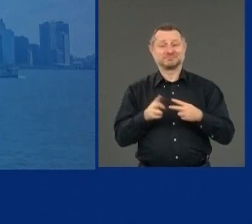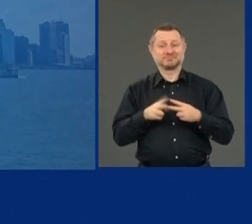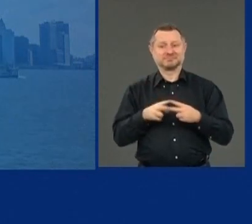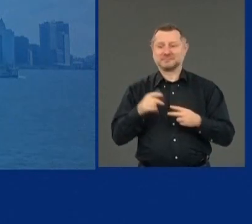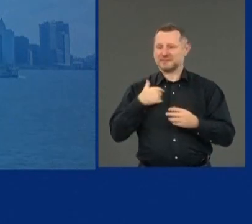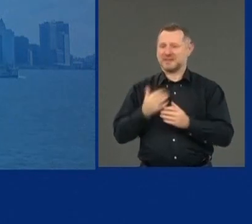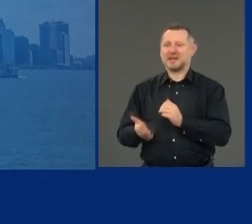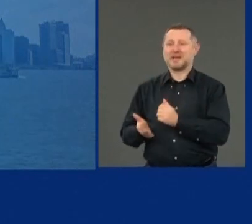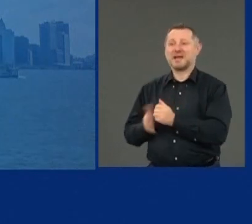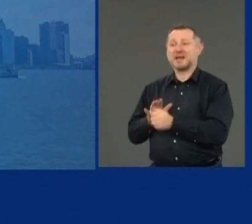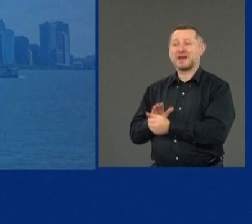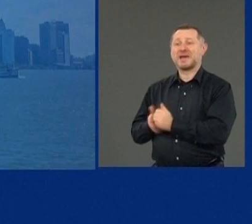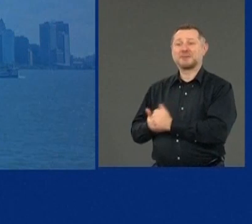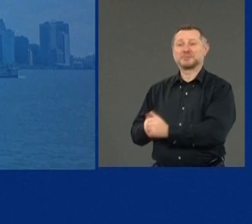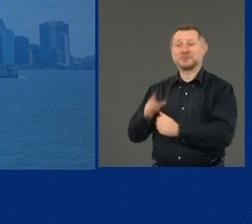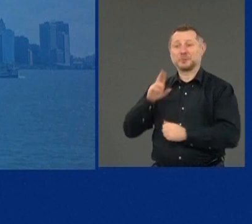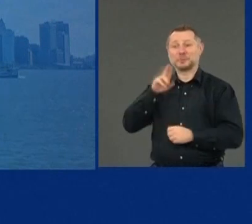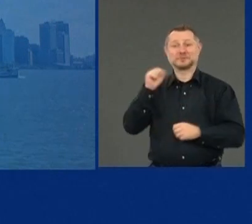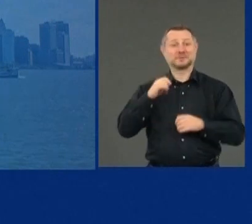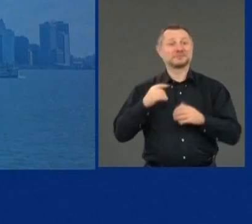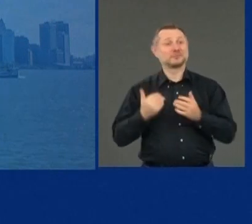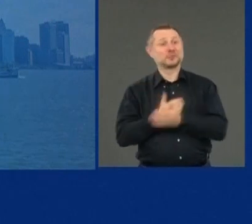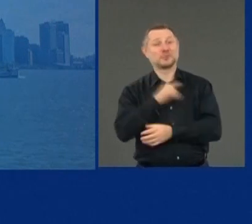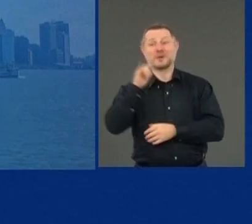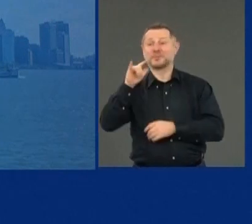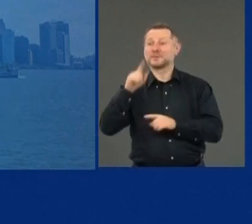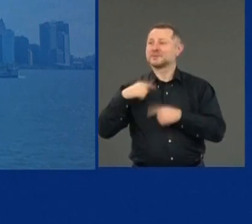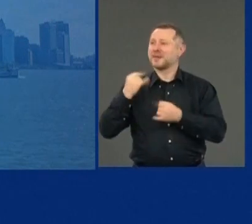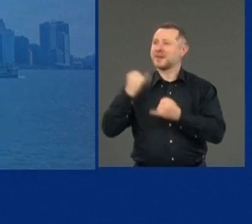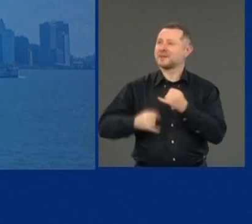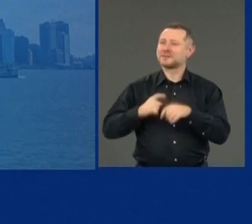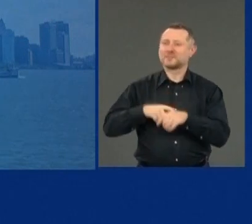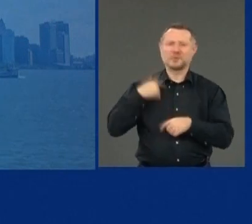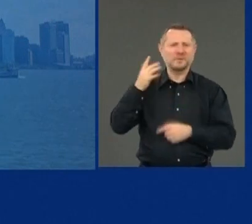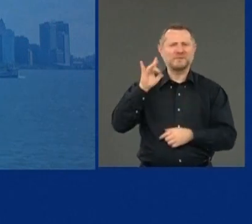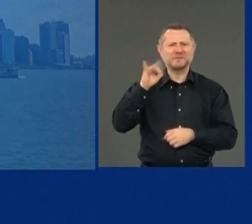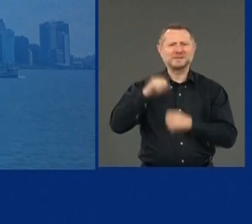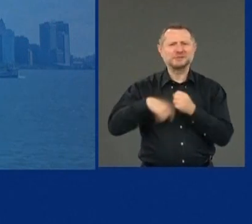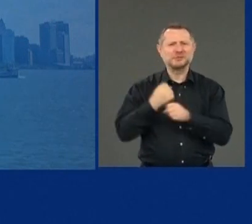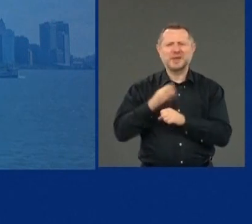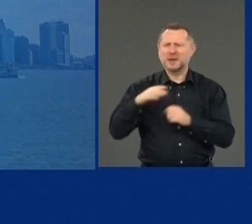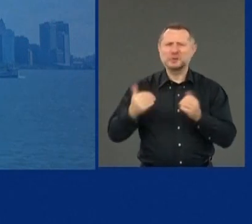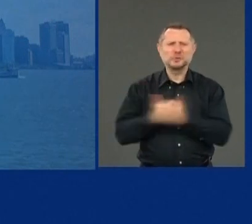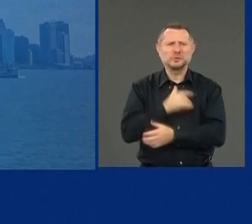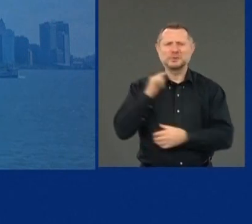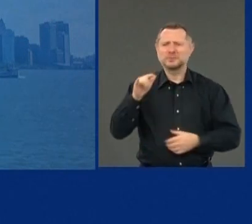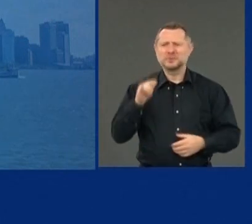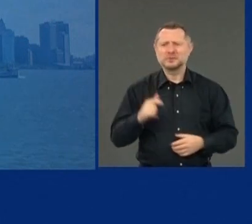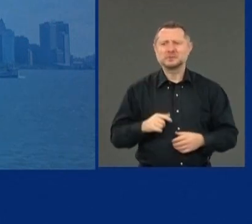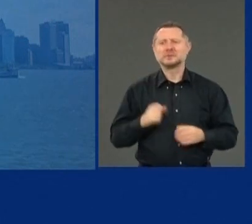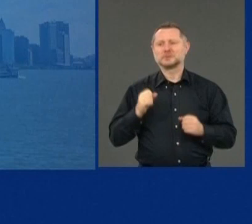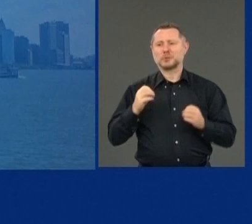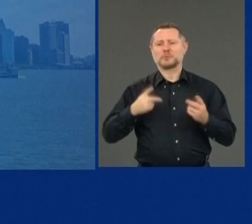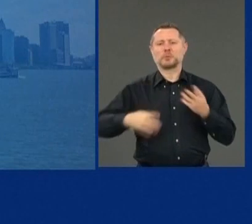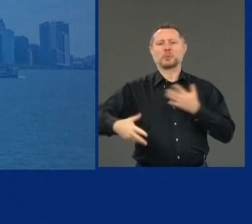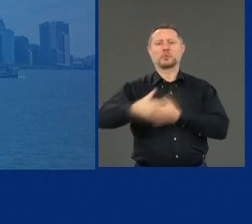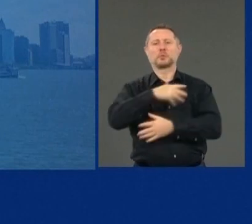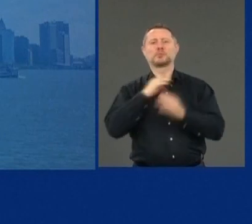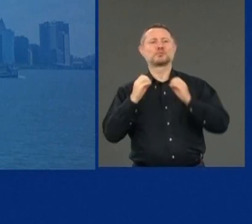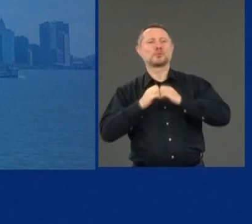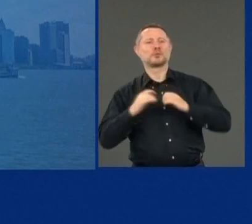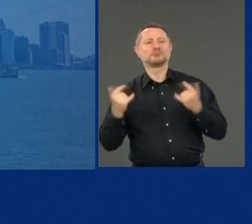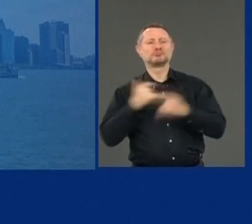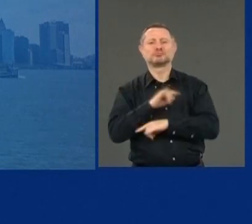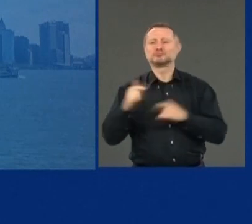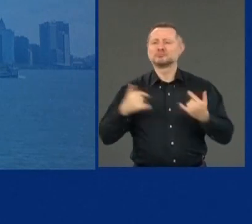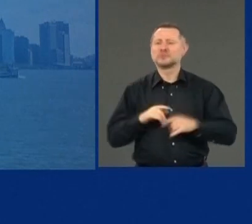years. When are you going to start? Now's the time to start. How do you improve the mass transit system? How do you rebuild all these